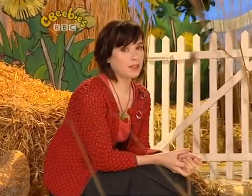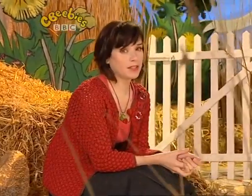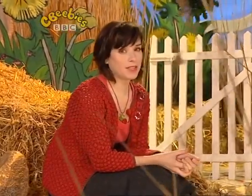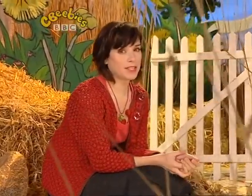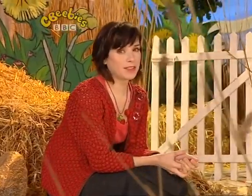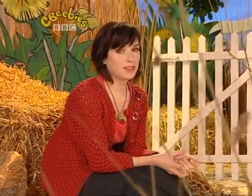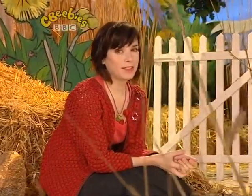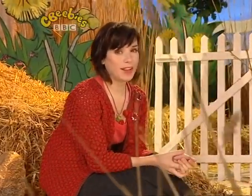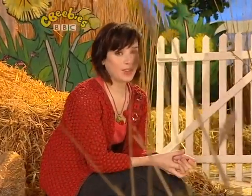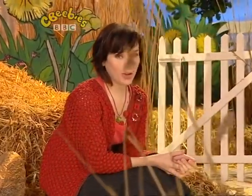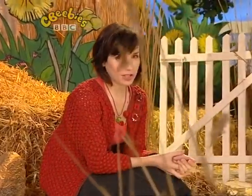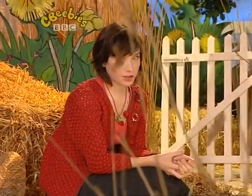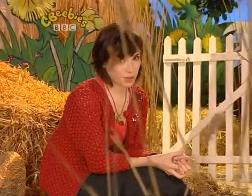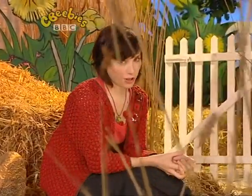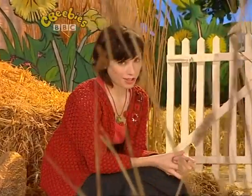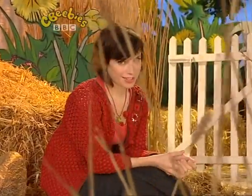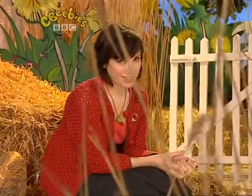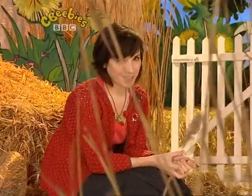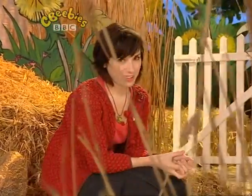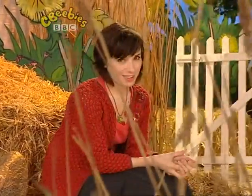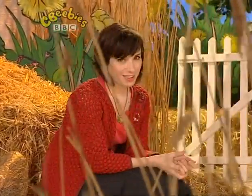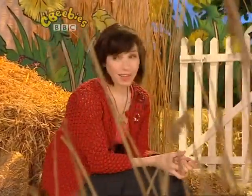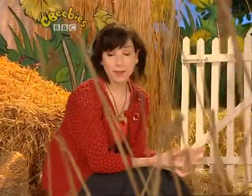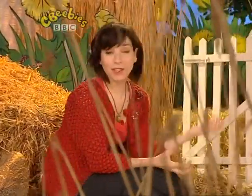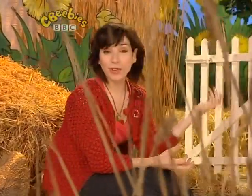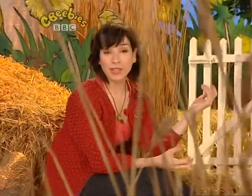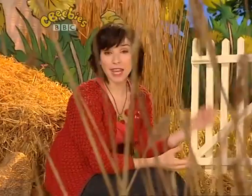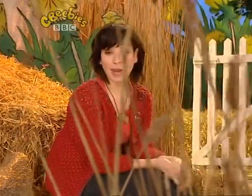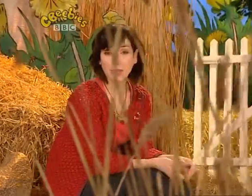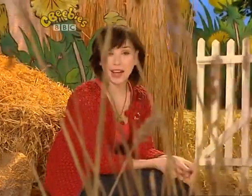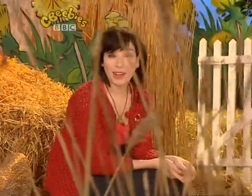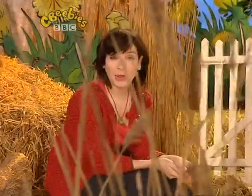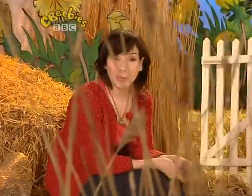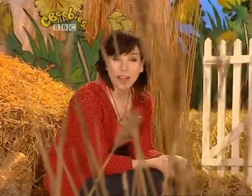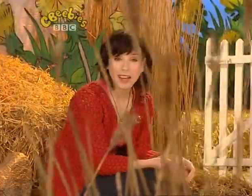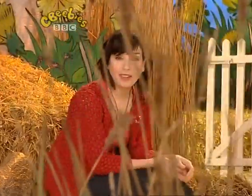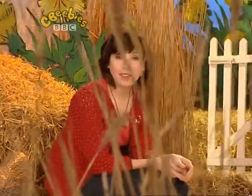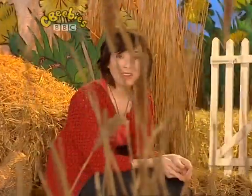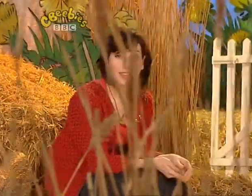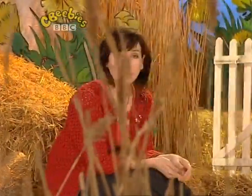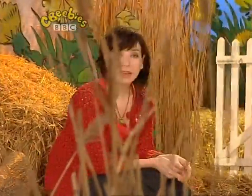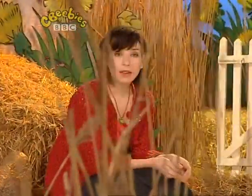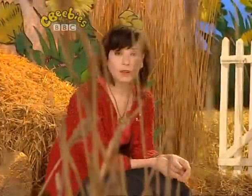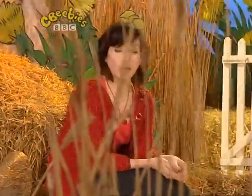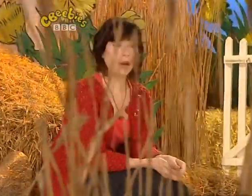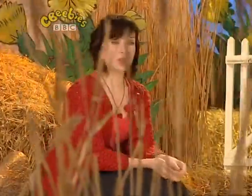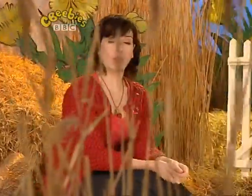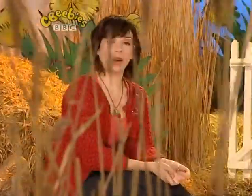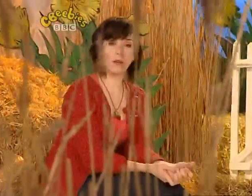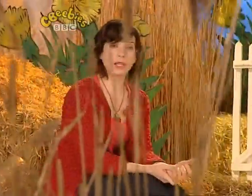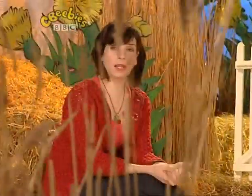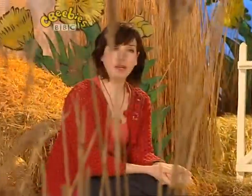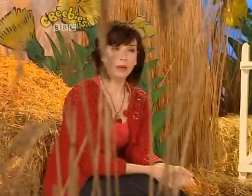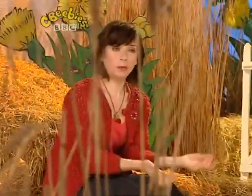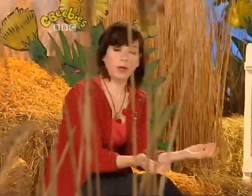received lots of visitors and lots of chocolates. Even the soldiers came when they heard it on the radio. "We are